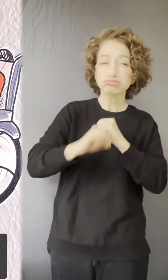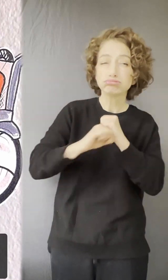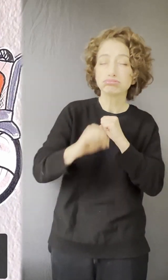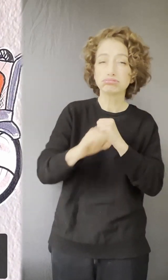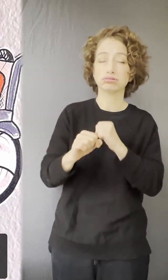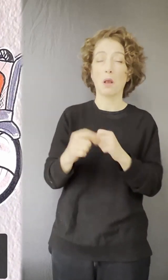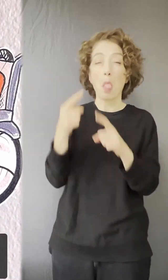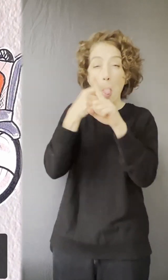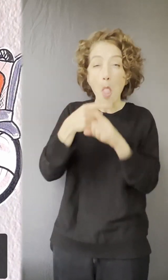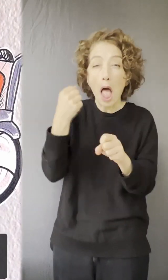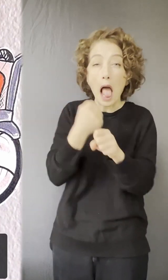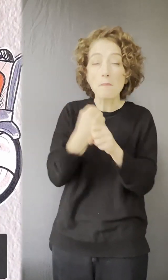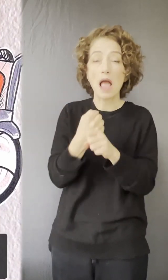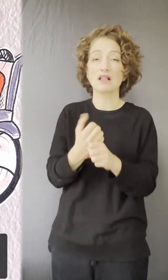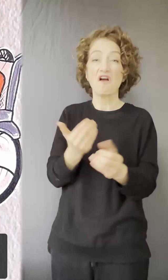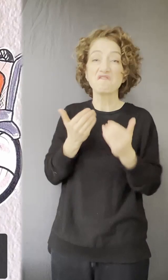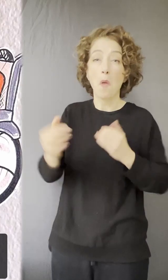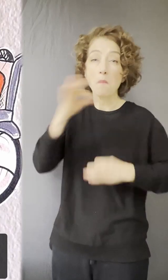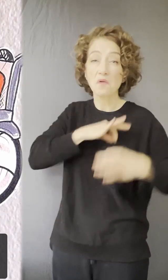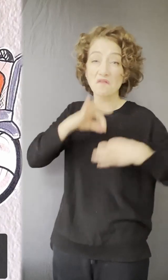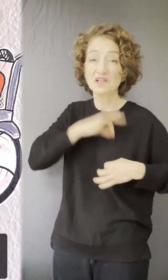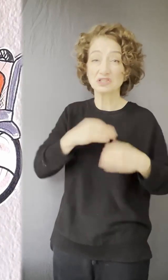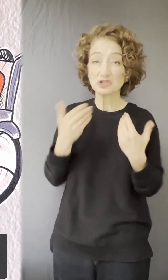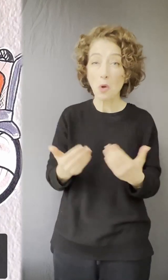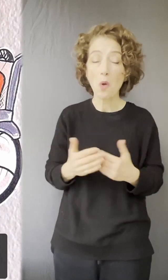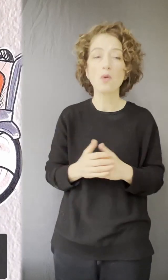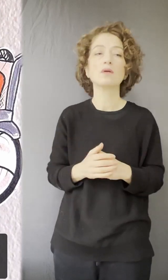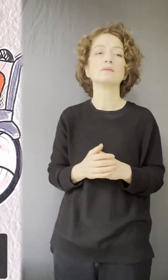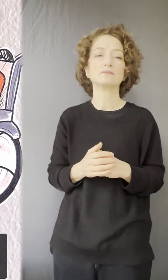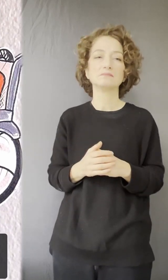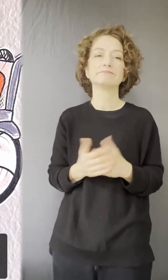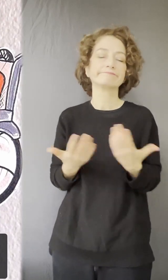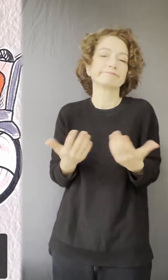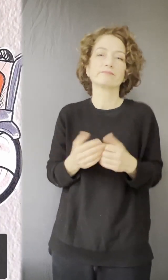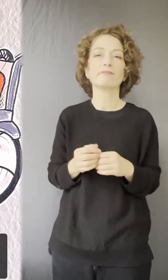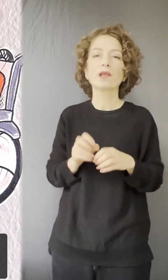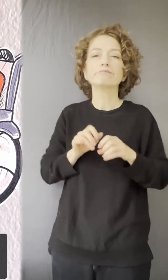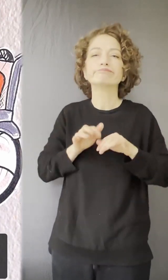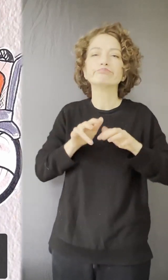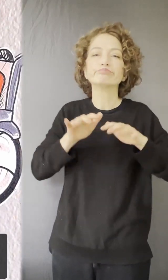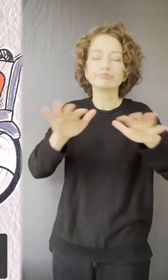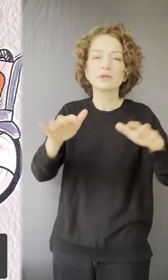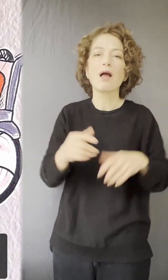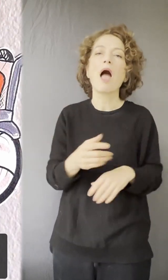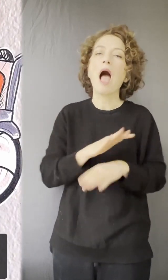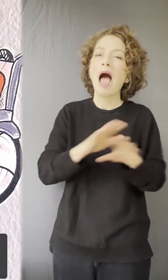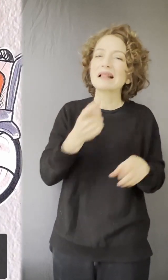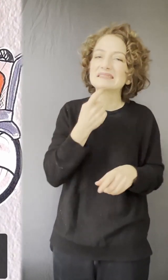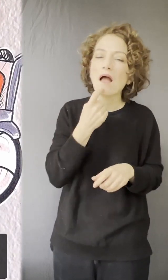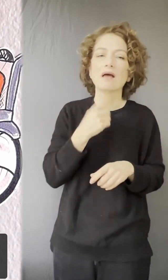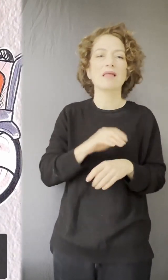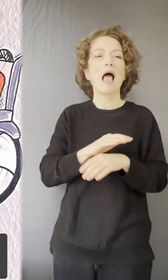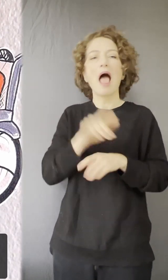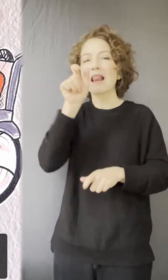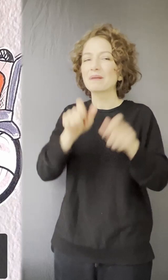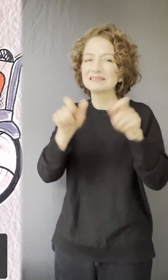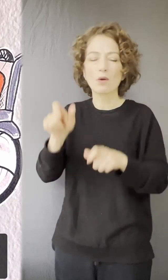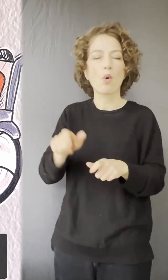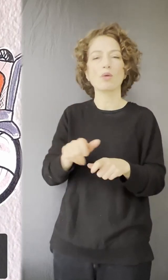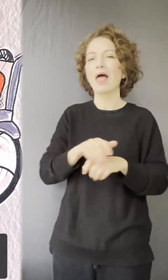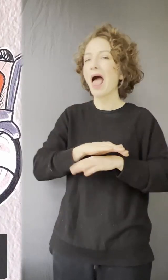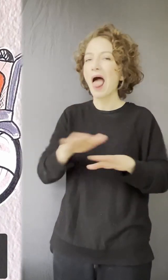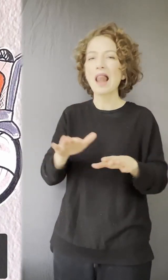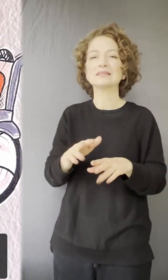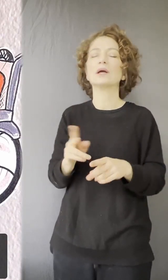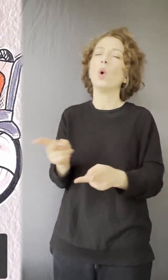Living in a fast-paced, labor-intensive, profit-oriented society, it makes sense